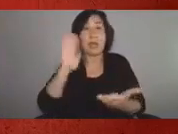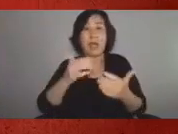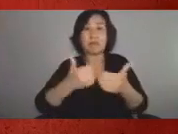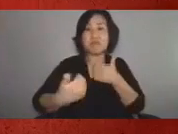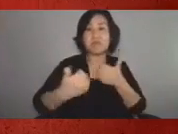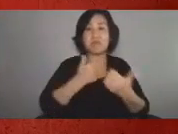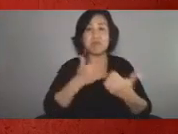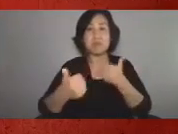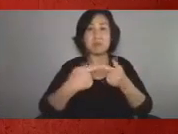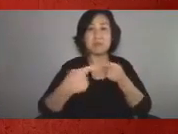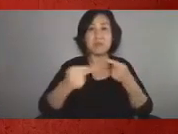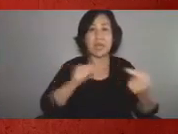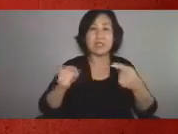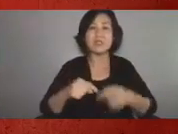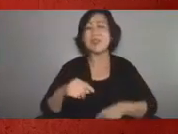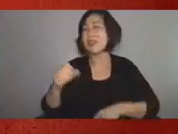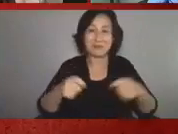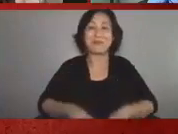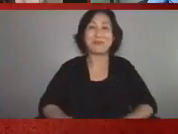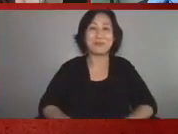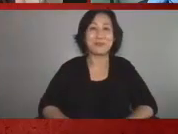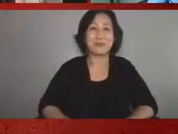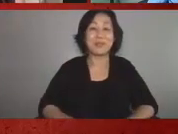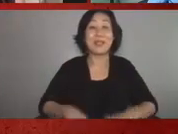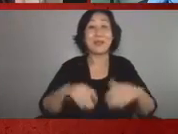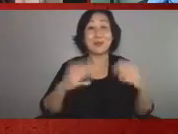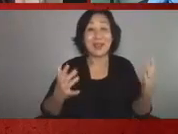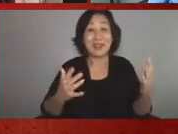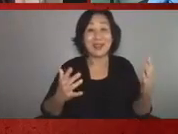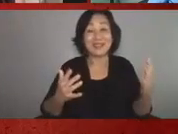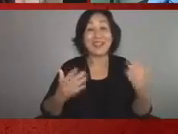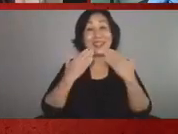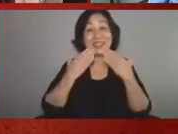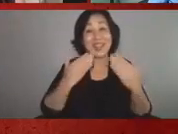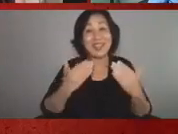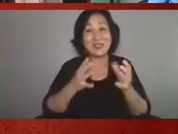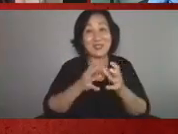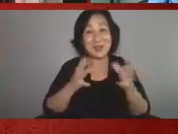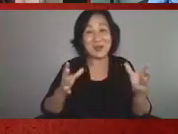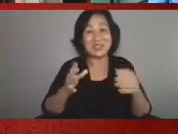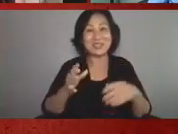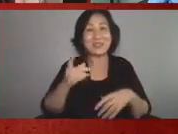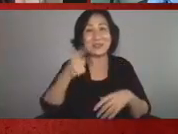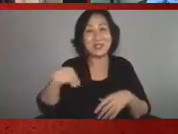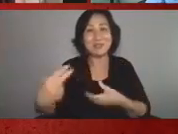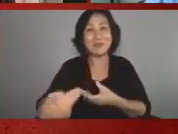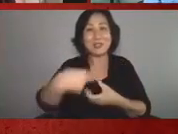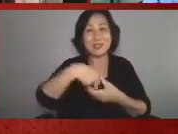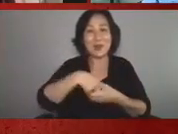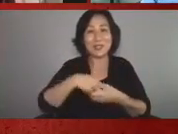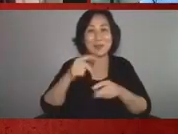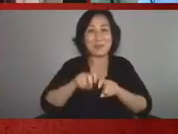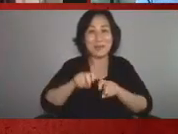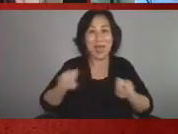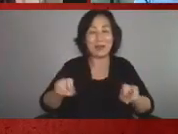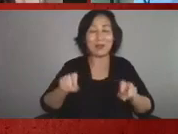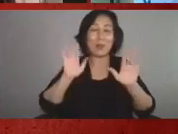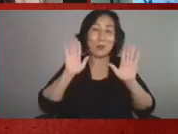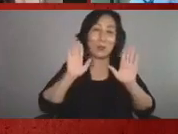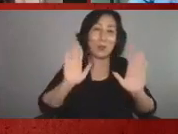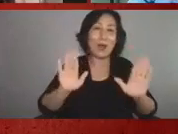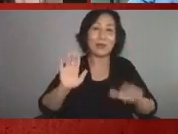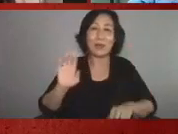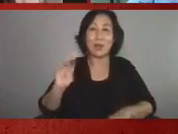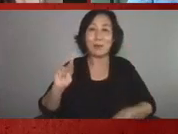divisive. And yeah. Well, y'all, thank you so much for joining us for this panel on this wonderful